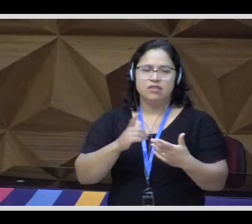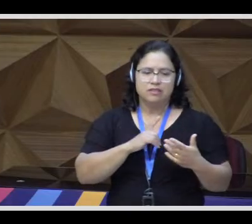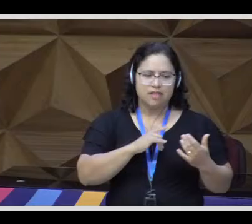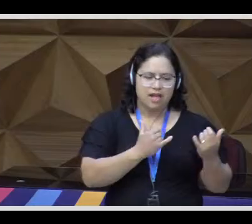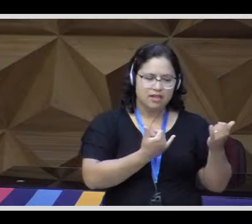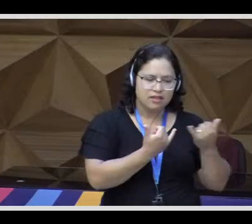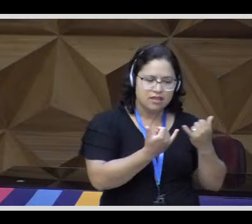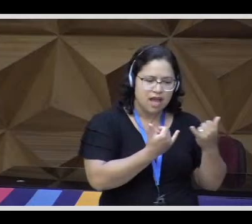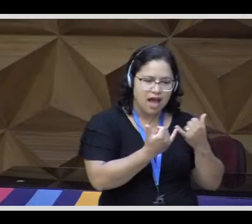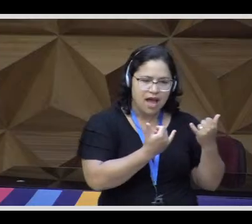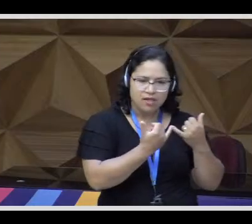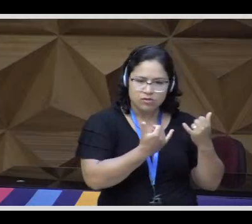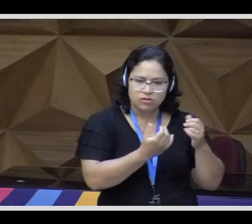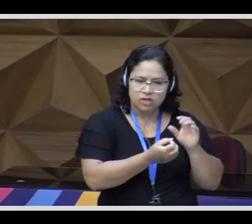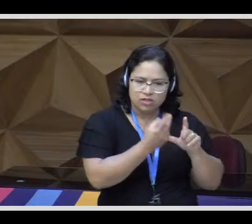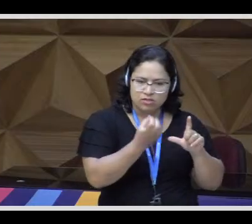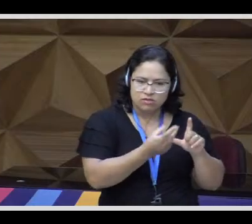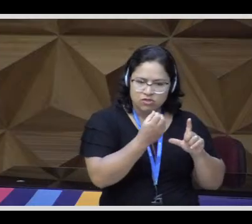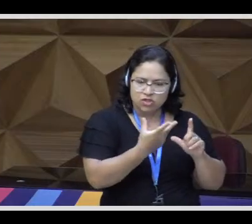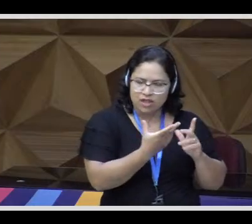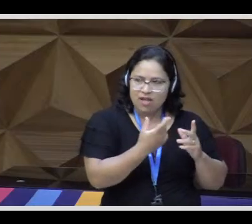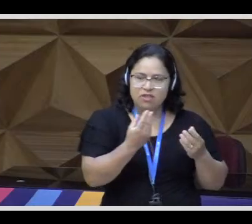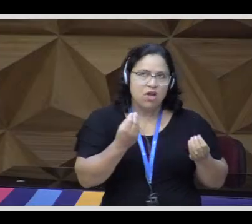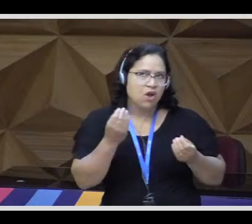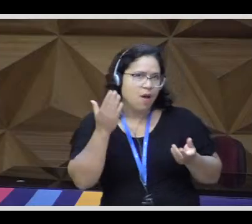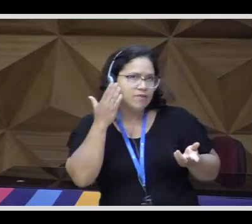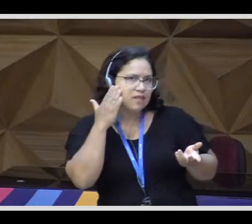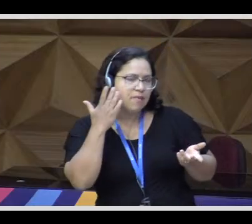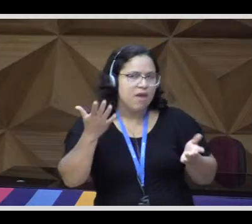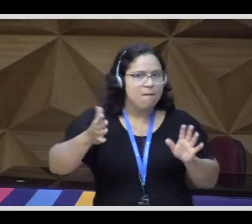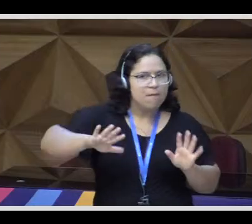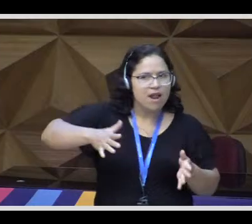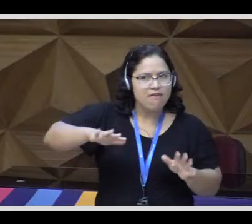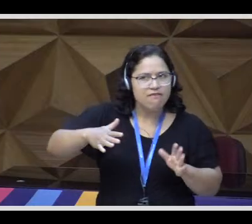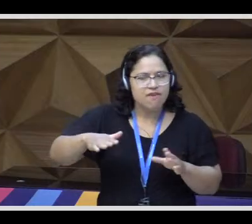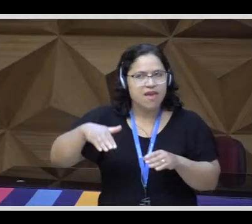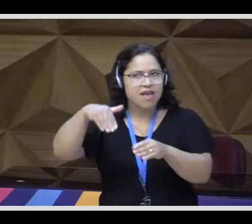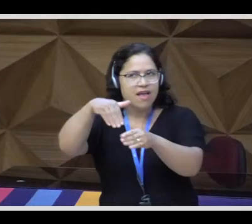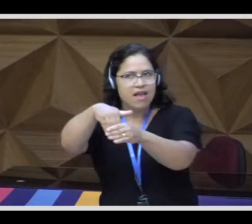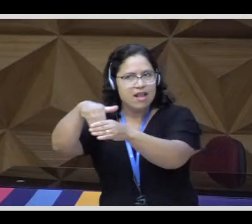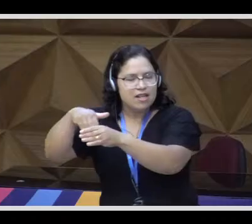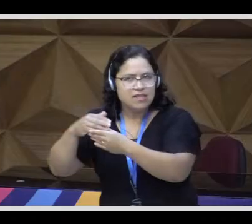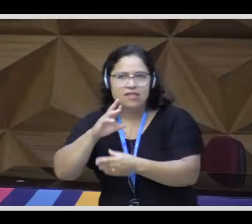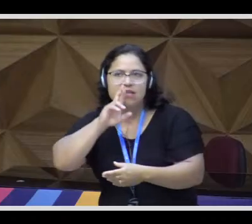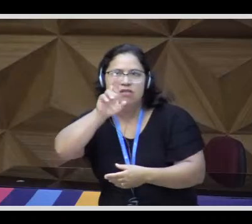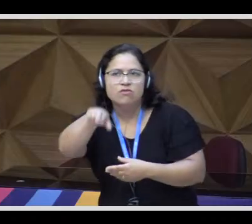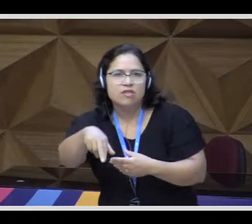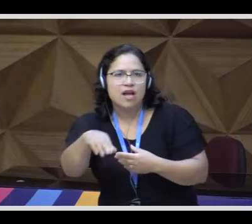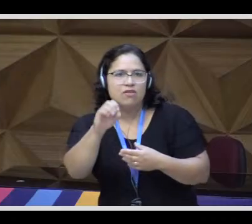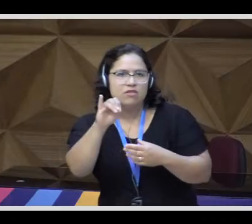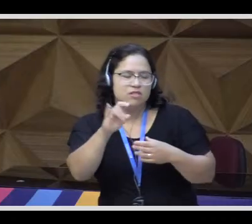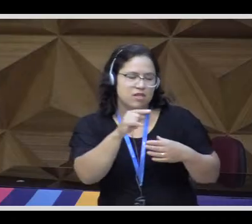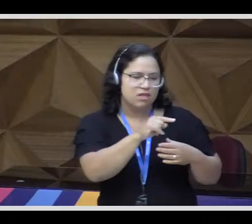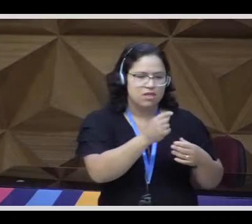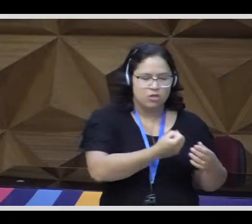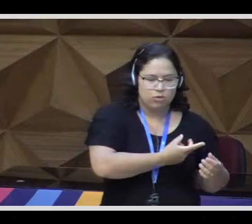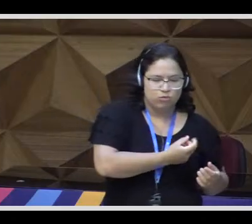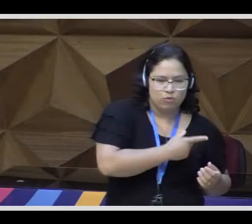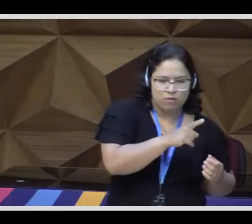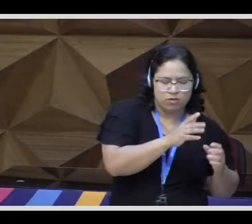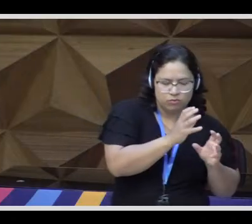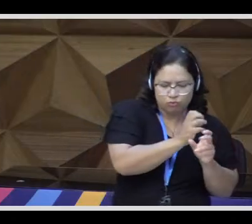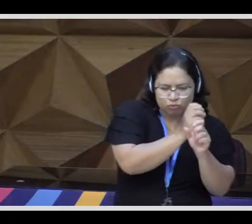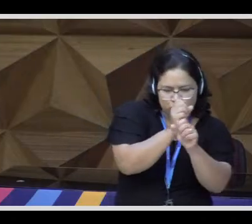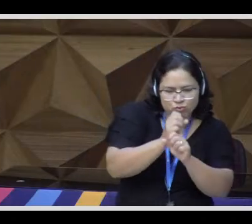predict what would be the outcome of the election based on this data, compare with the real outcome, and based